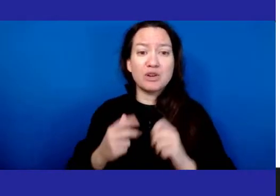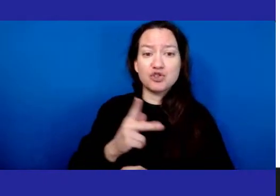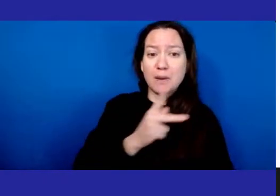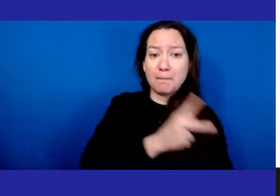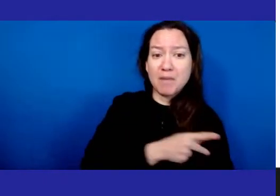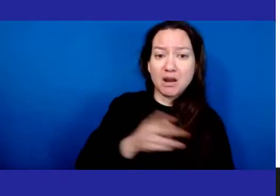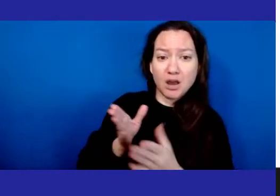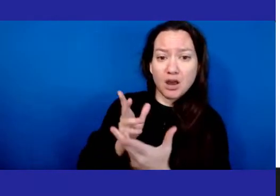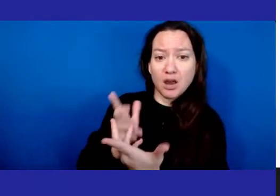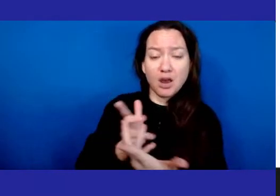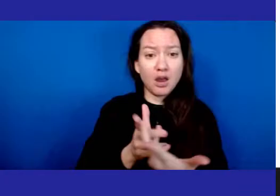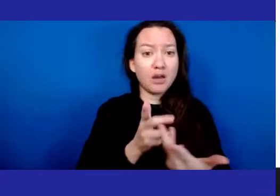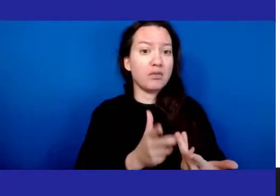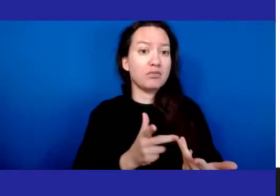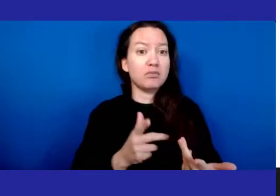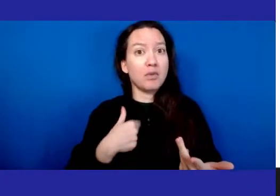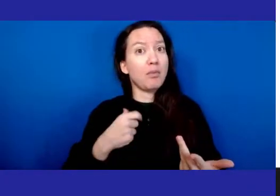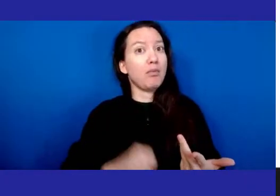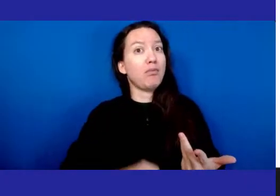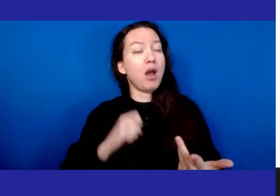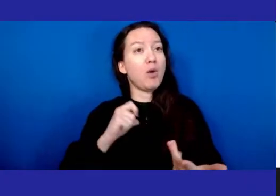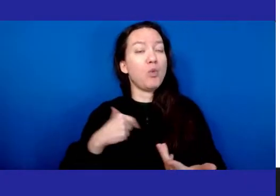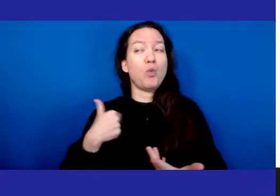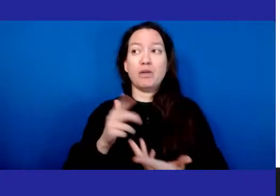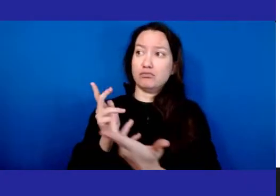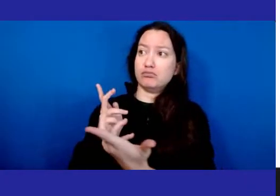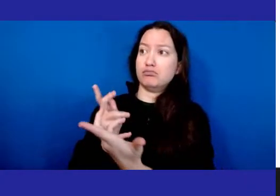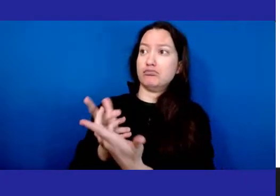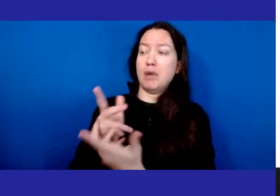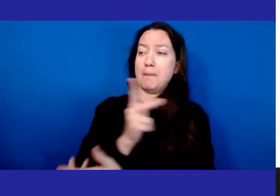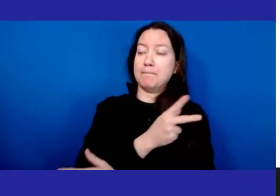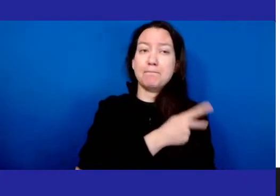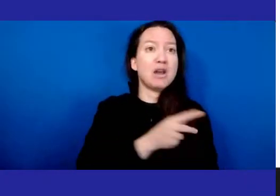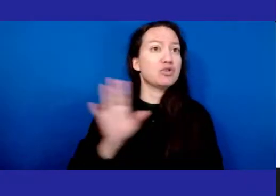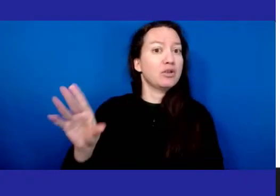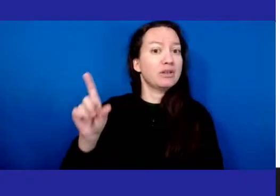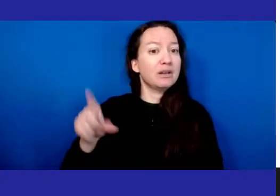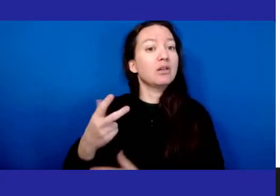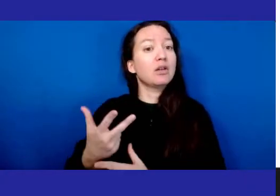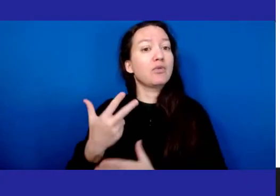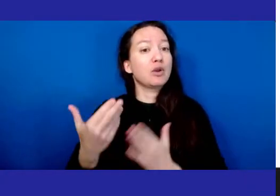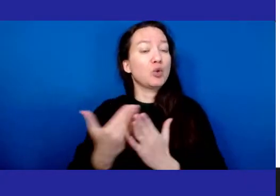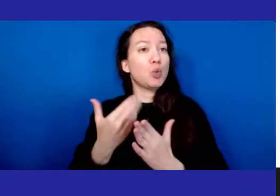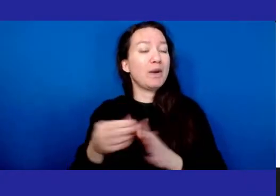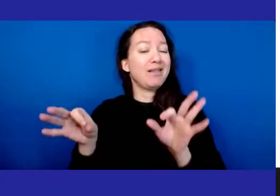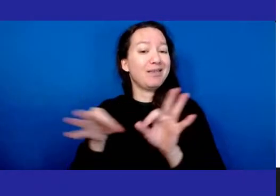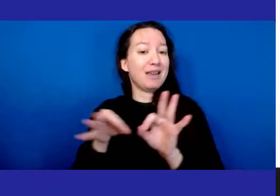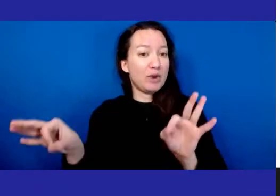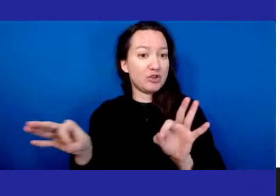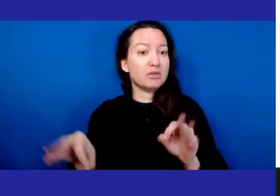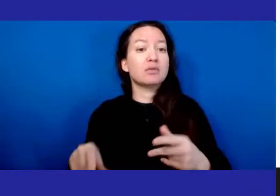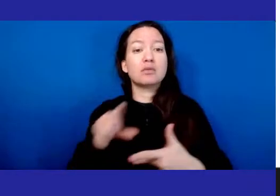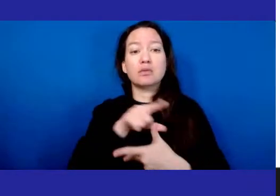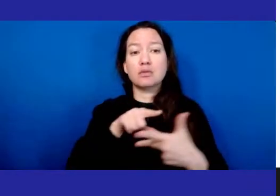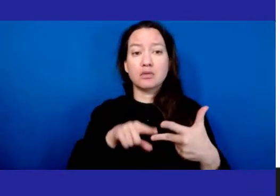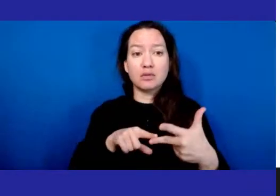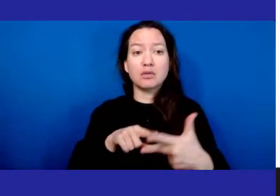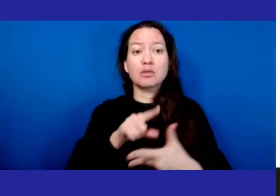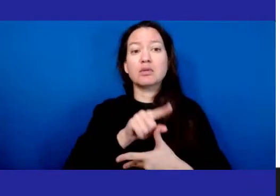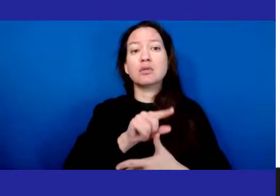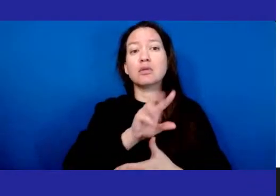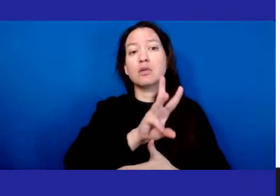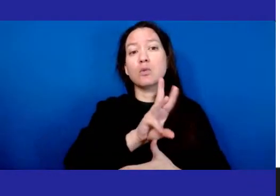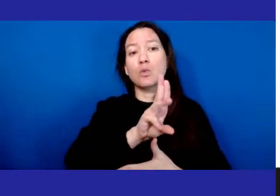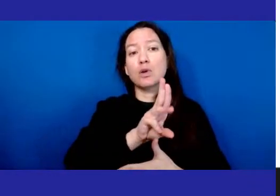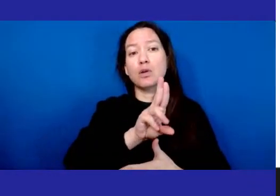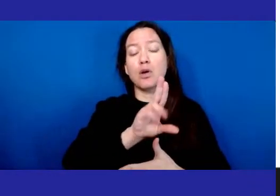and this is I'm proud of. We meet our patients where they are. So the 3 new languages we have added to the list that you see below here is Wolof, Urdu,